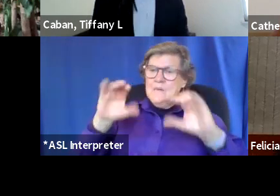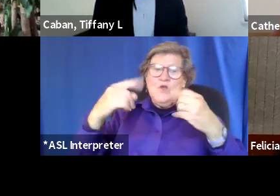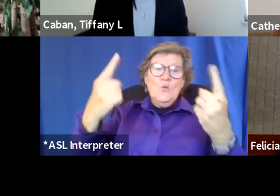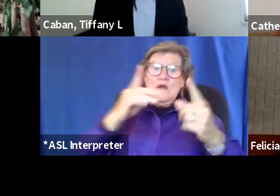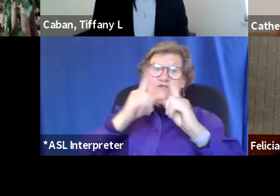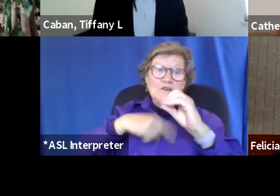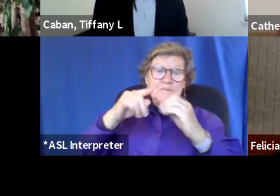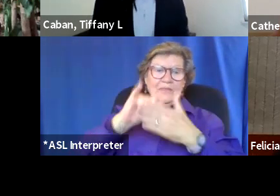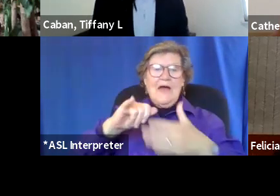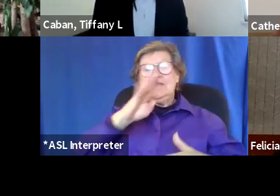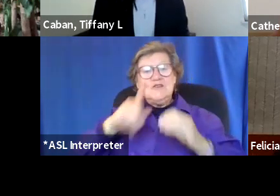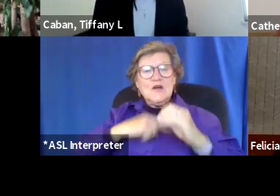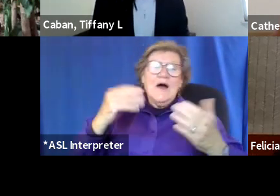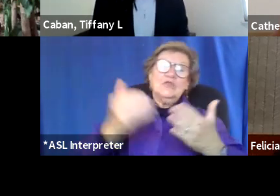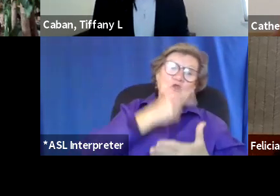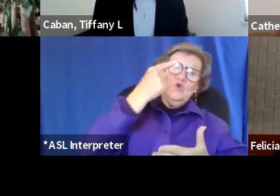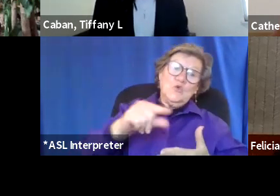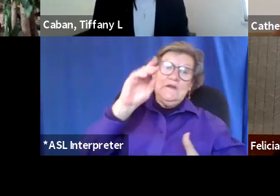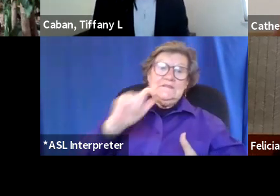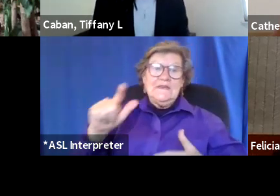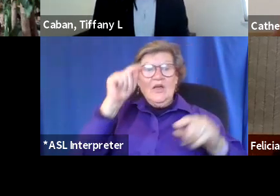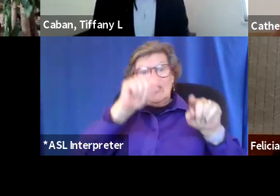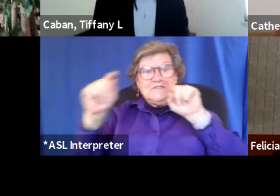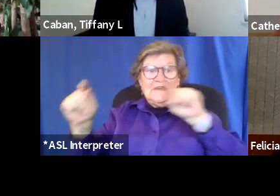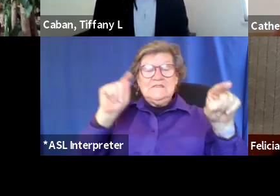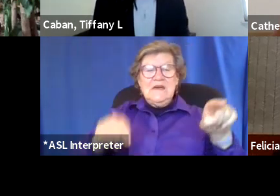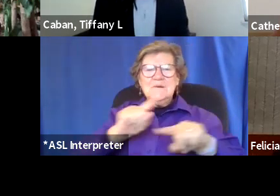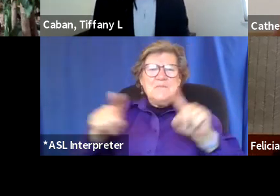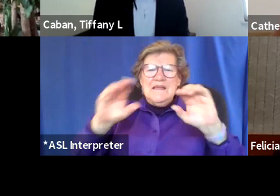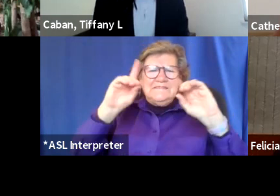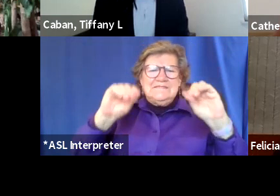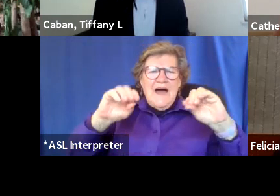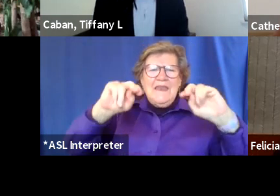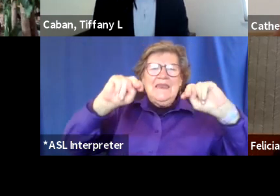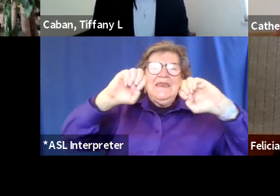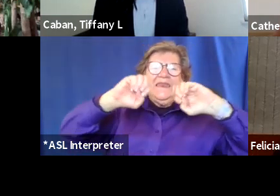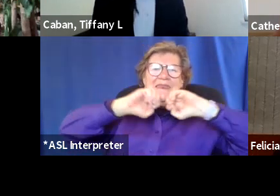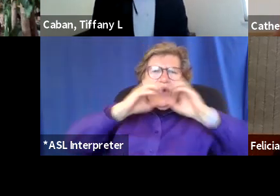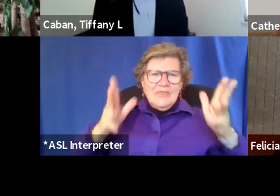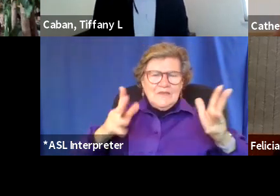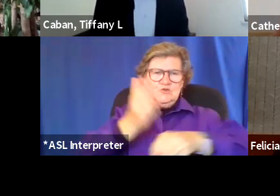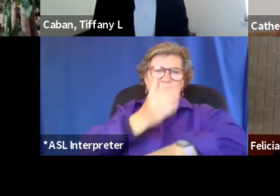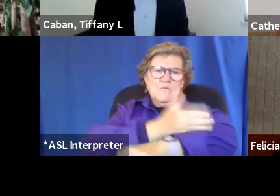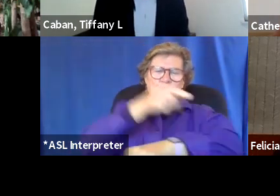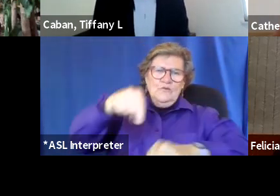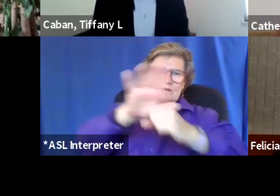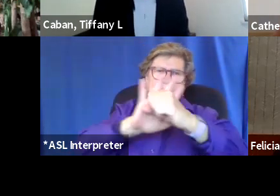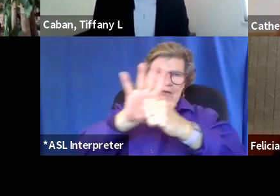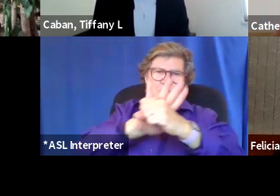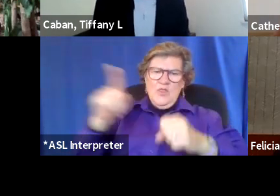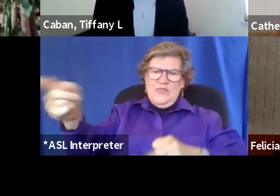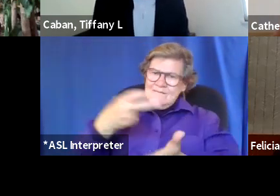about the Green New Deal and this and that, but they haven't done anything to improve this neighborhood, this community. They failed